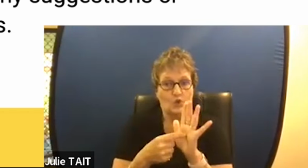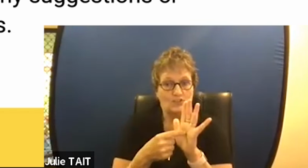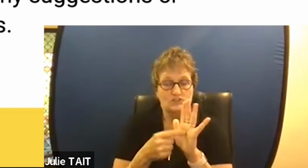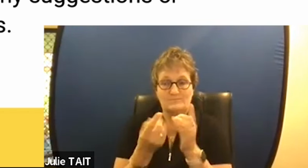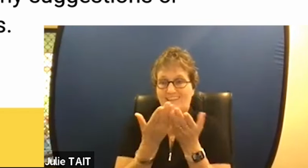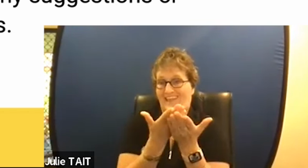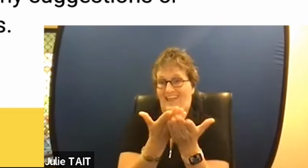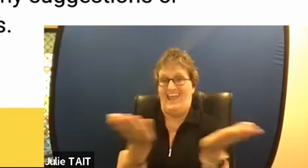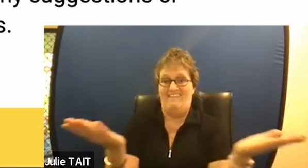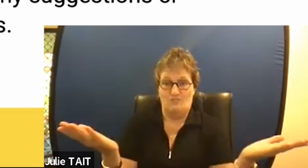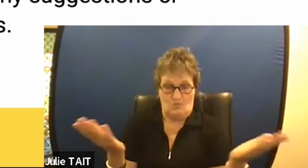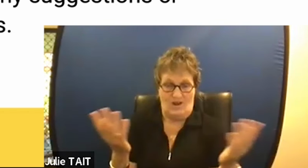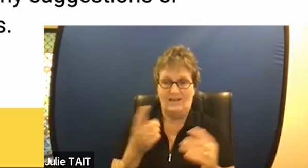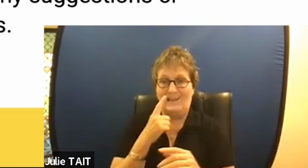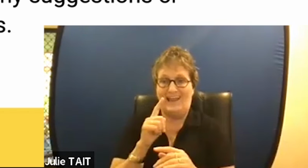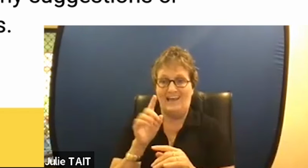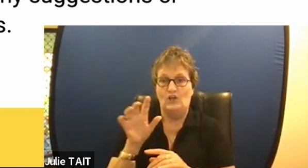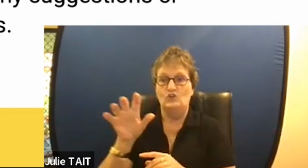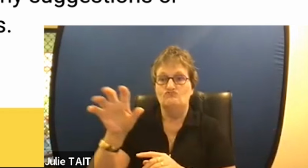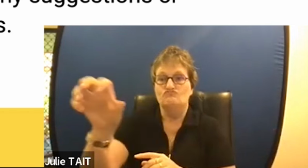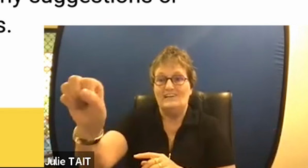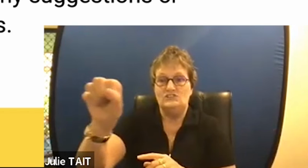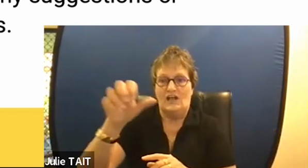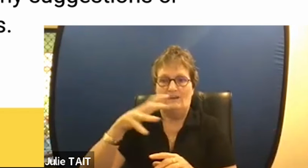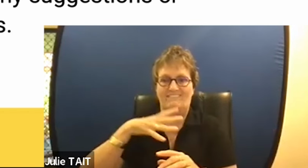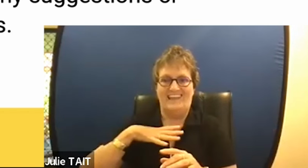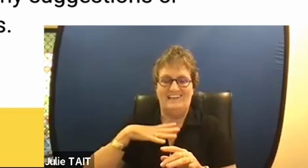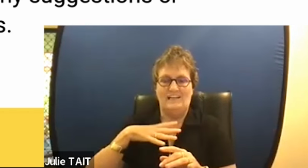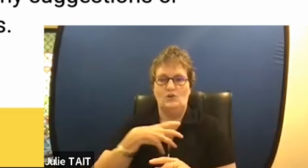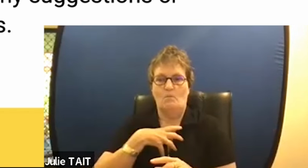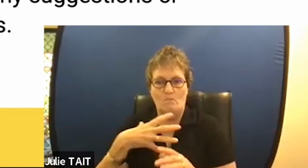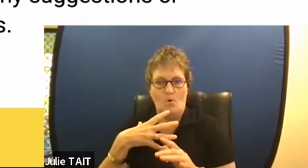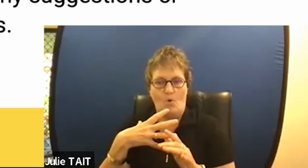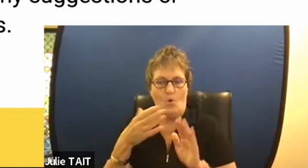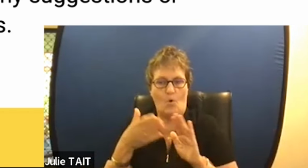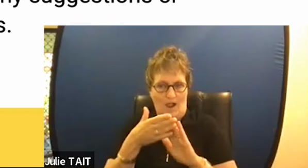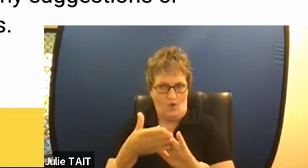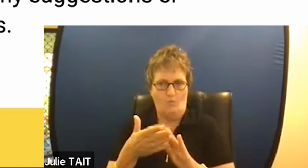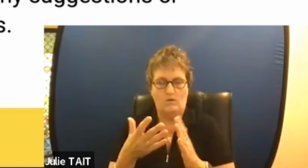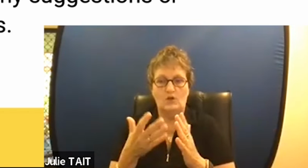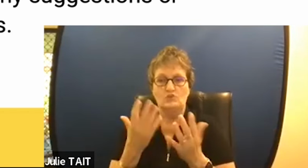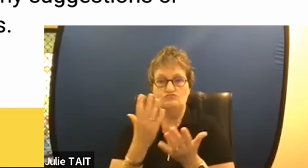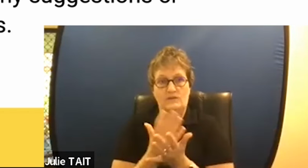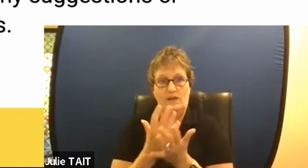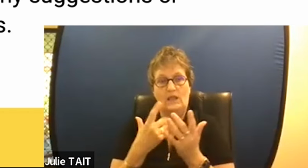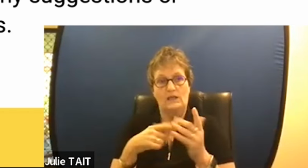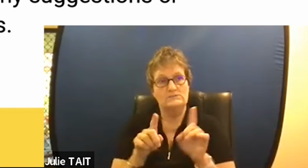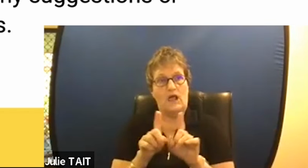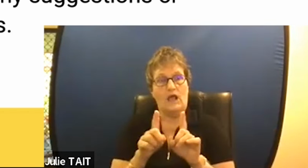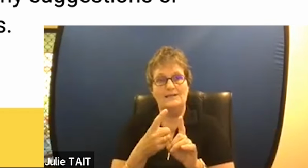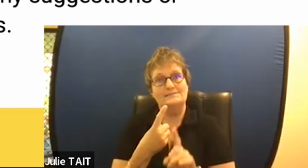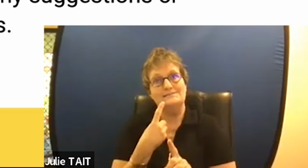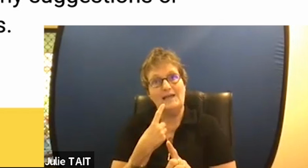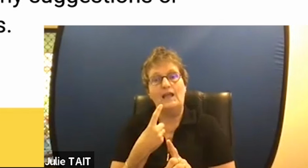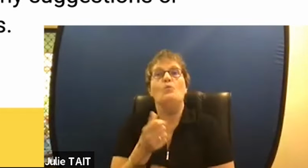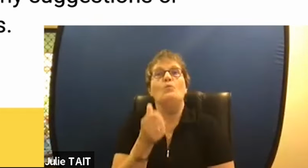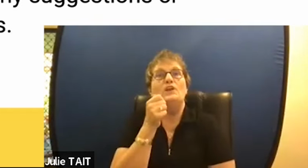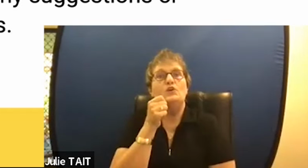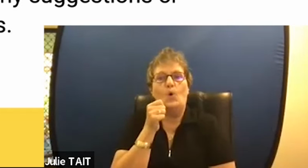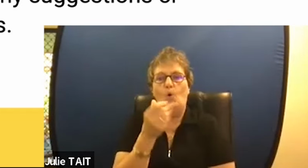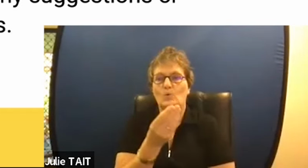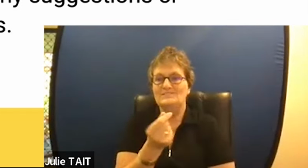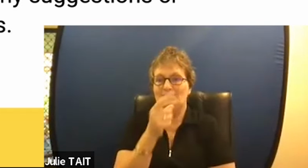can reach out if they need additional help in a way that makes sense for them. So just opening that door and saying, we know that some people